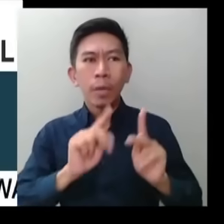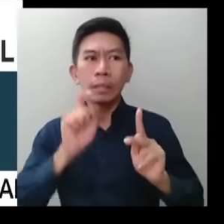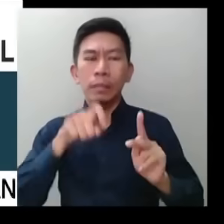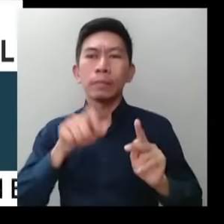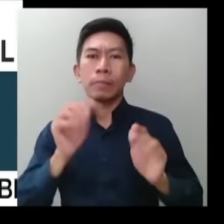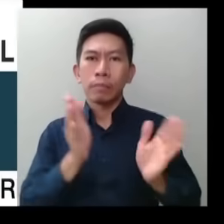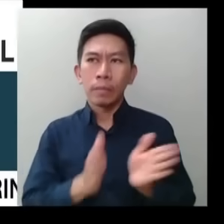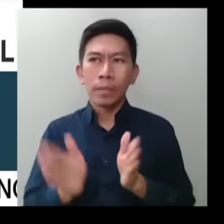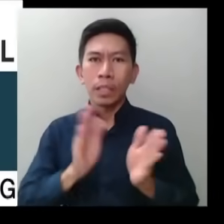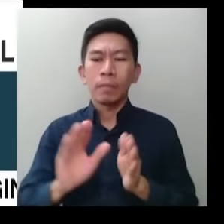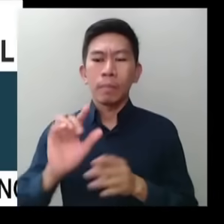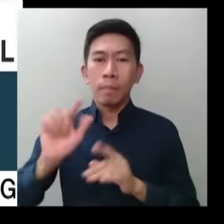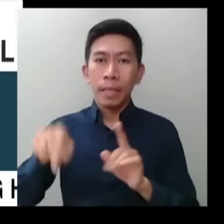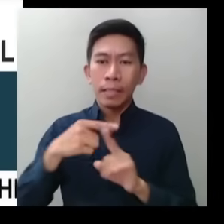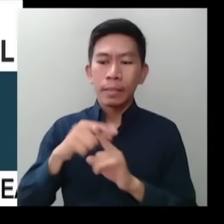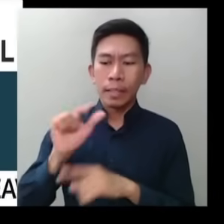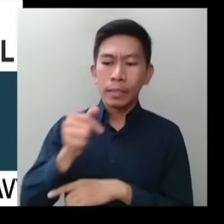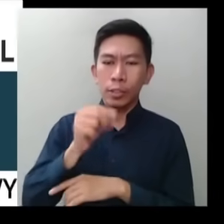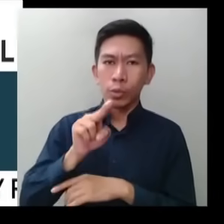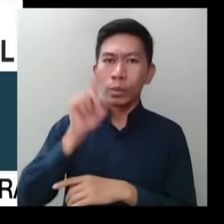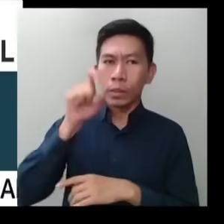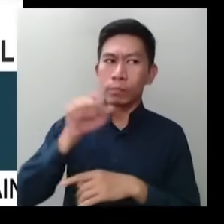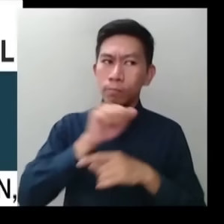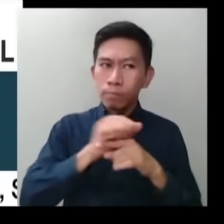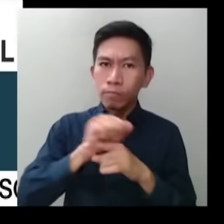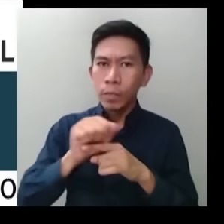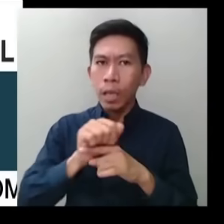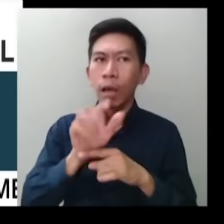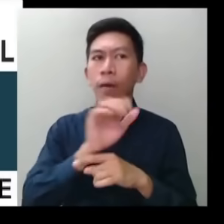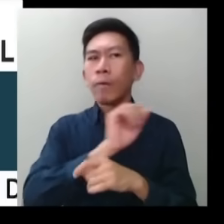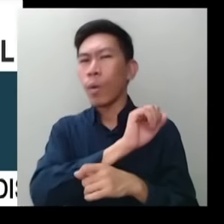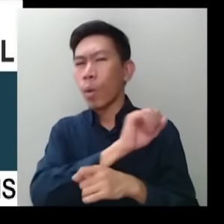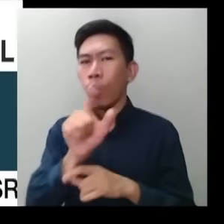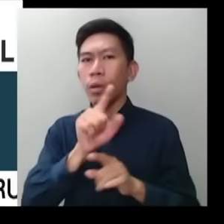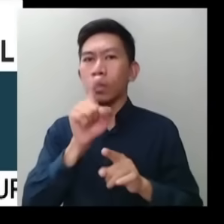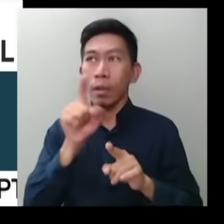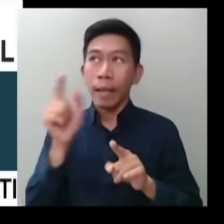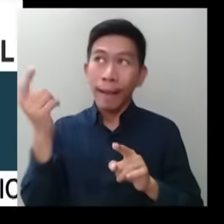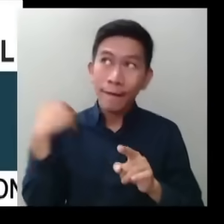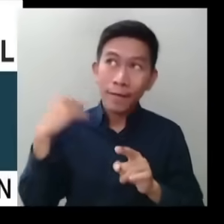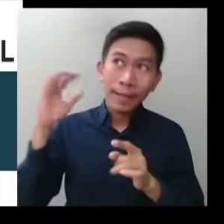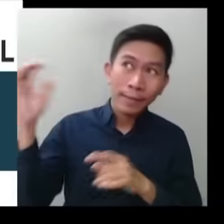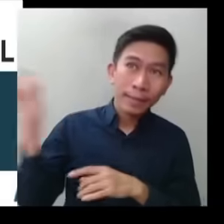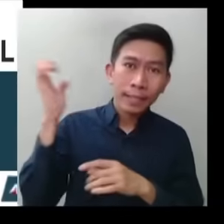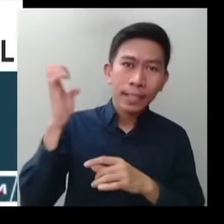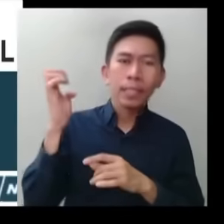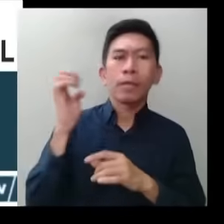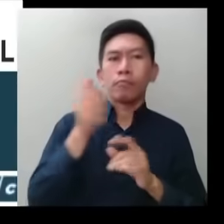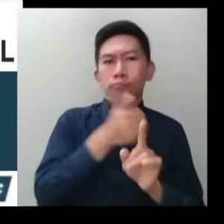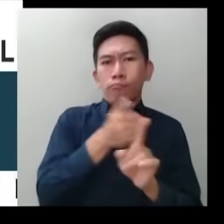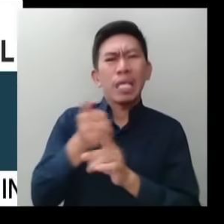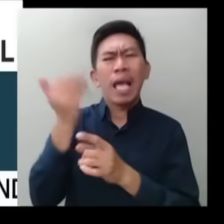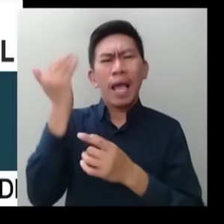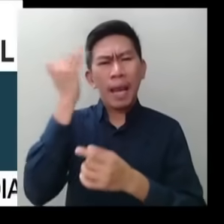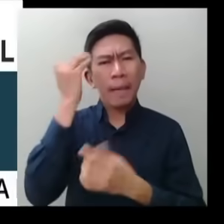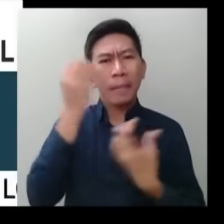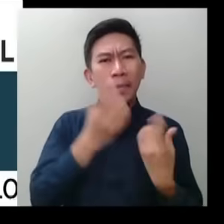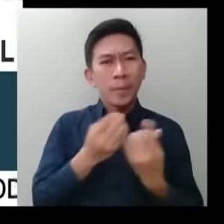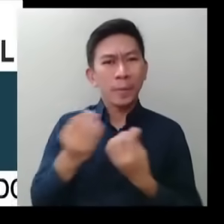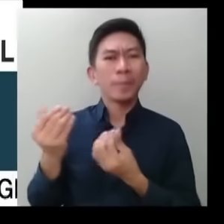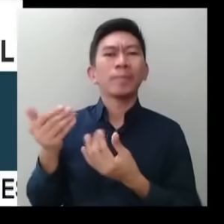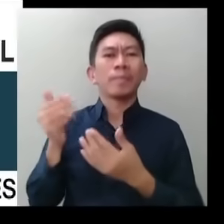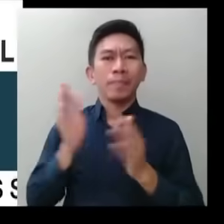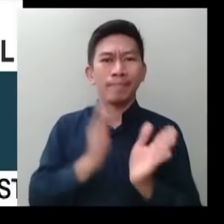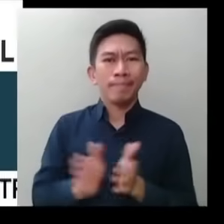and everybody on the ground, so that they could respond better in times of disasters. Of course, so the president